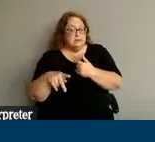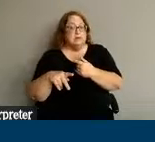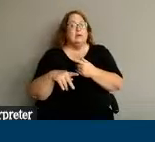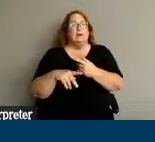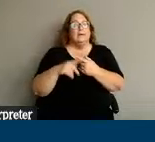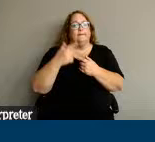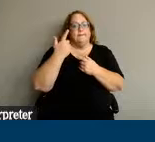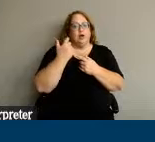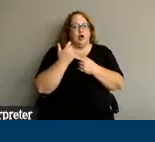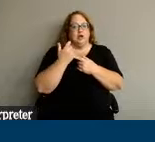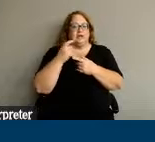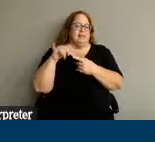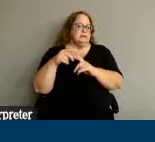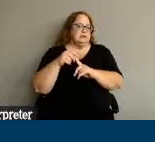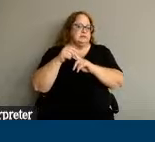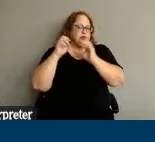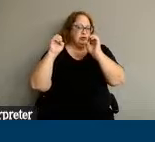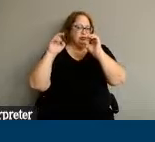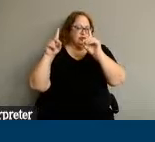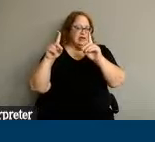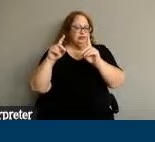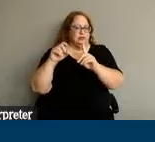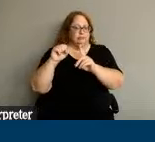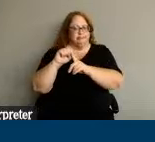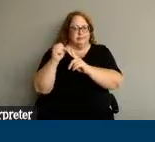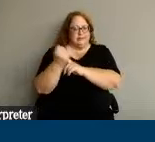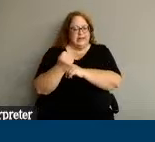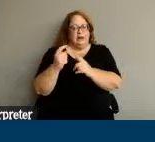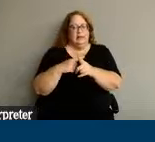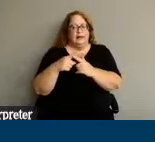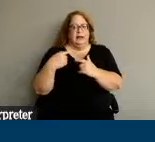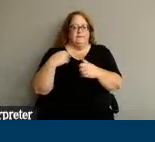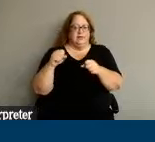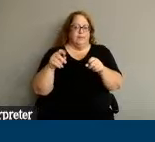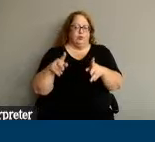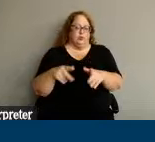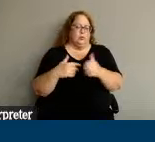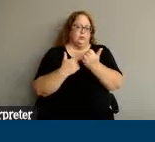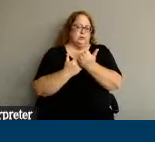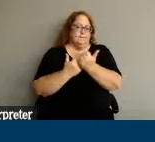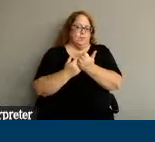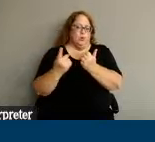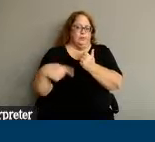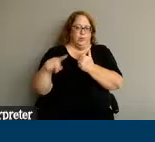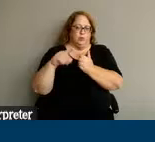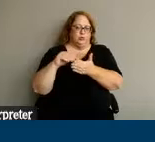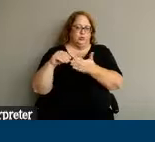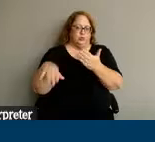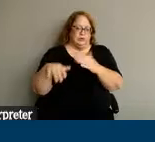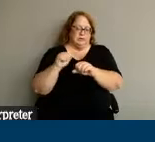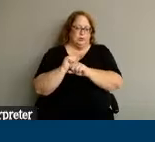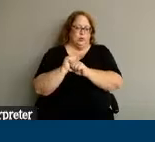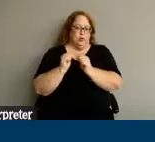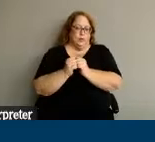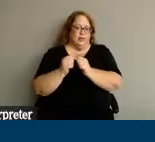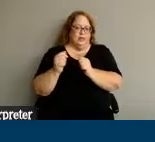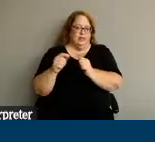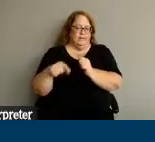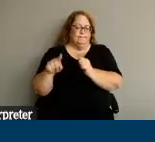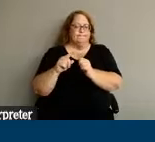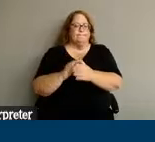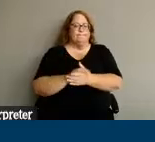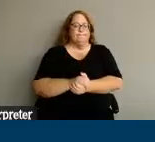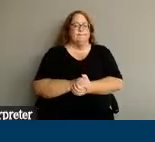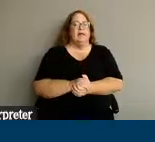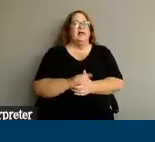IEPs because it is a special education setting, and then I have that opportunity to support those students and to work with them in